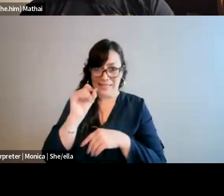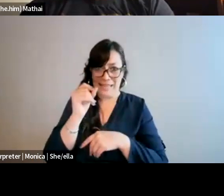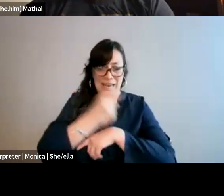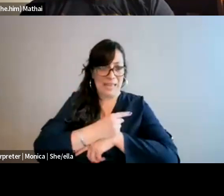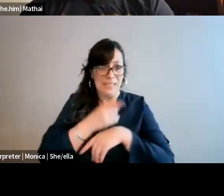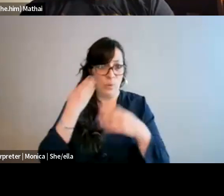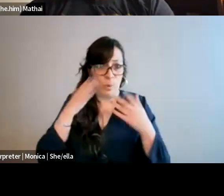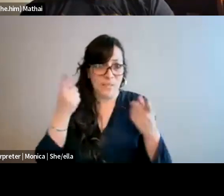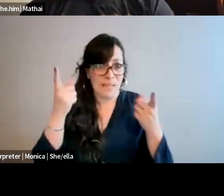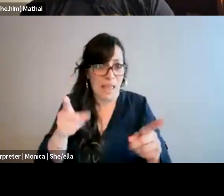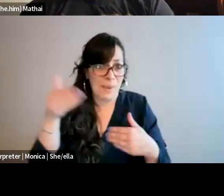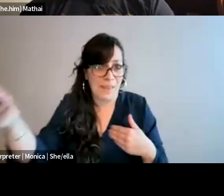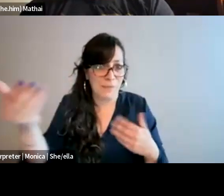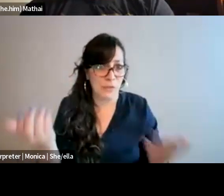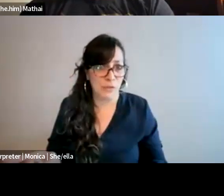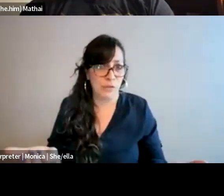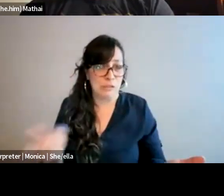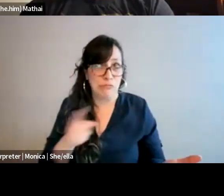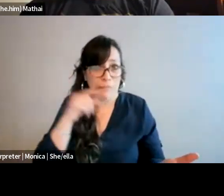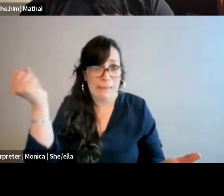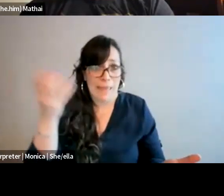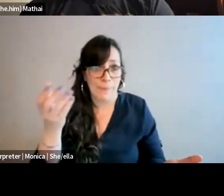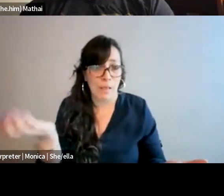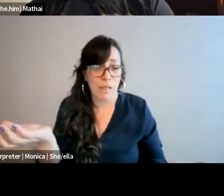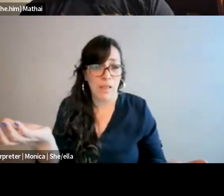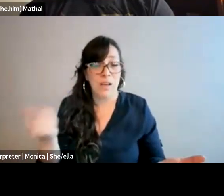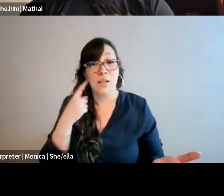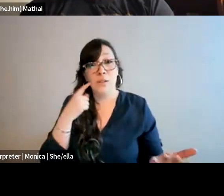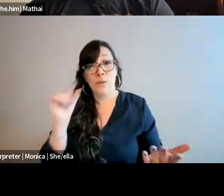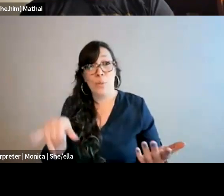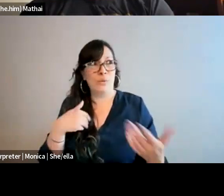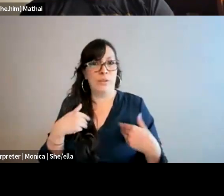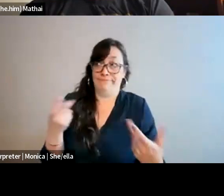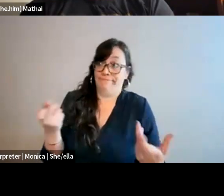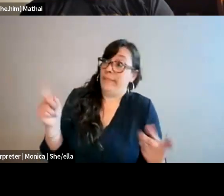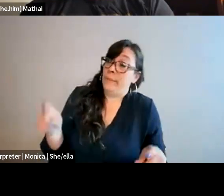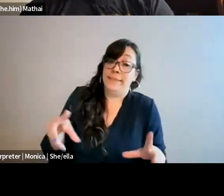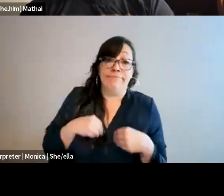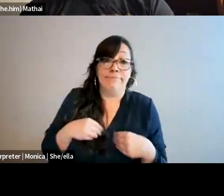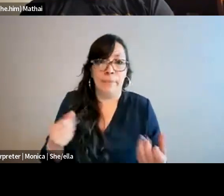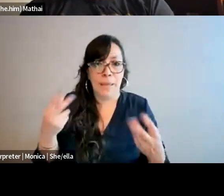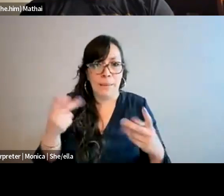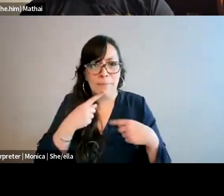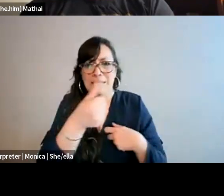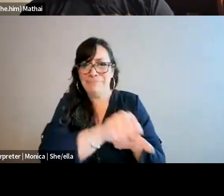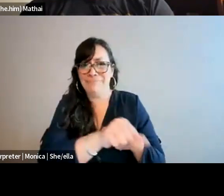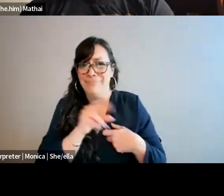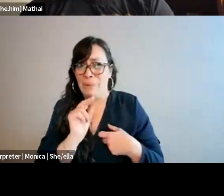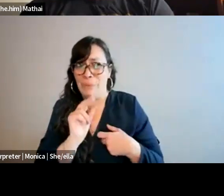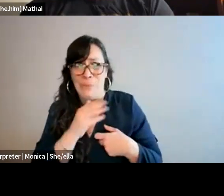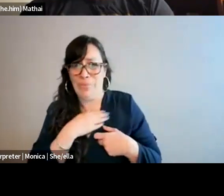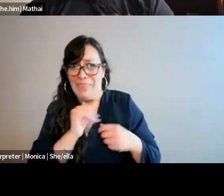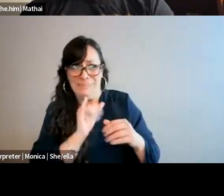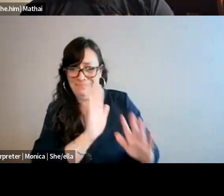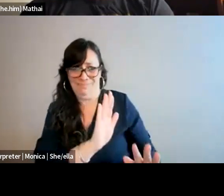gamble. It's a gamble, right? And so with those take it or leave it rules, a lot of people just say no, I'm